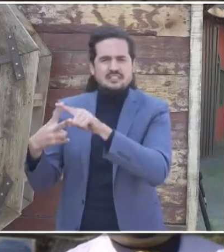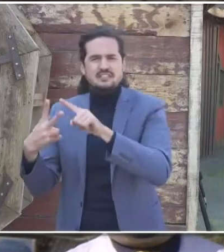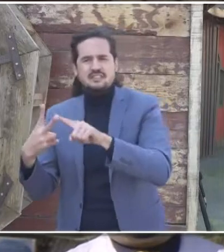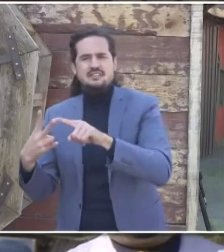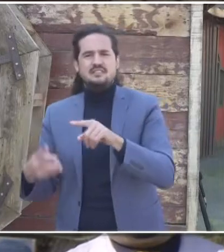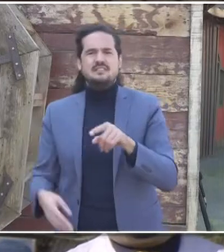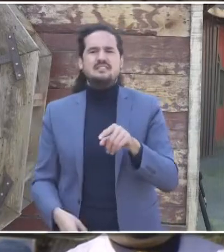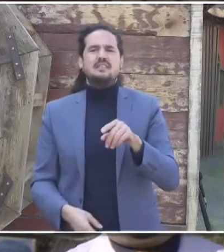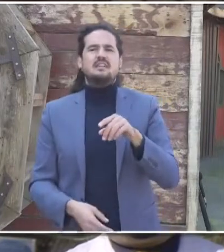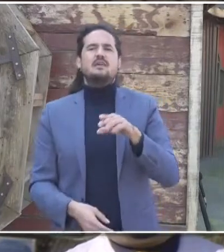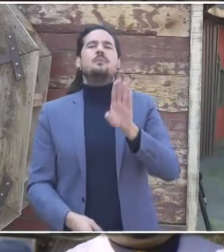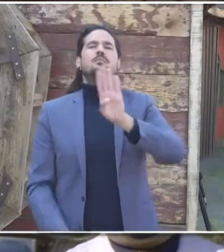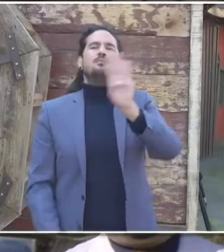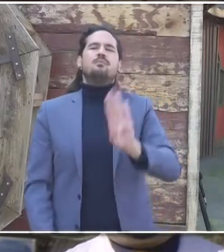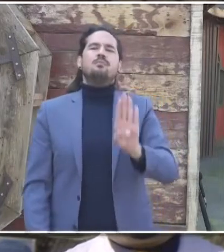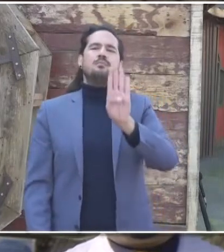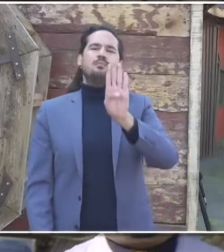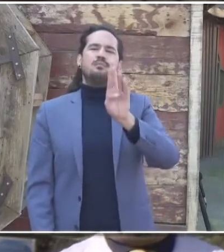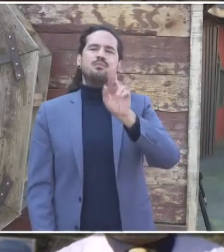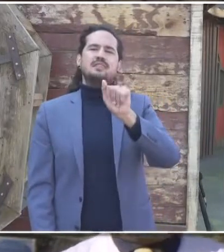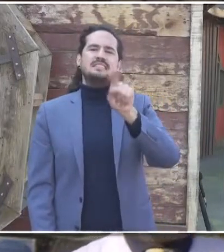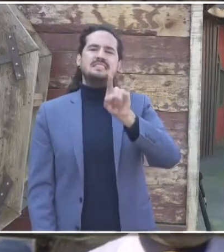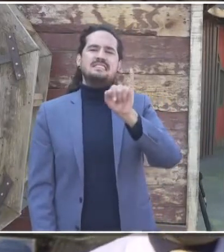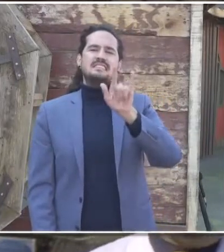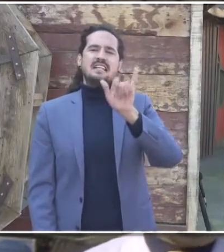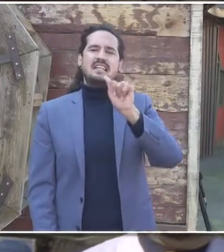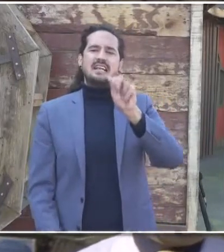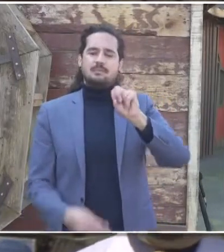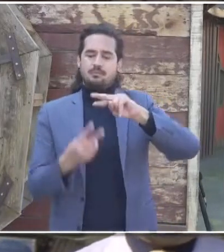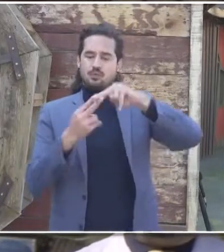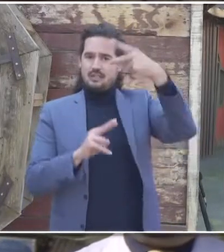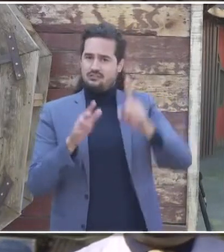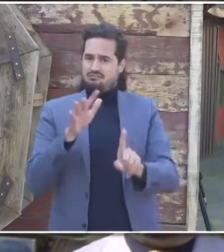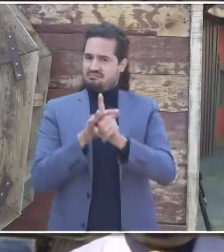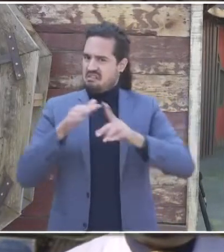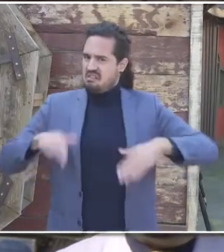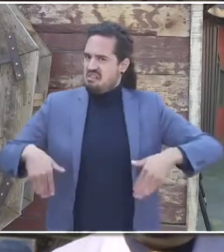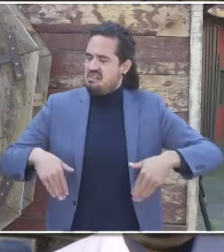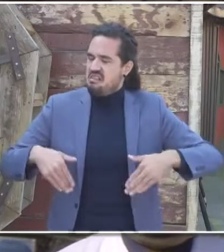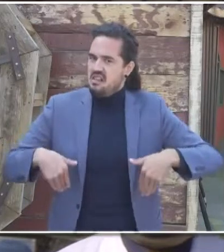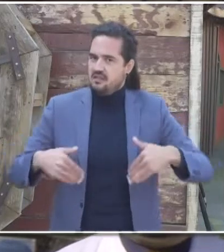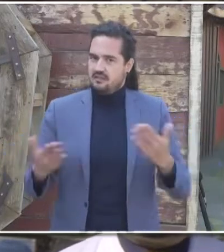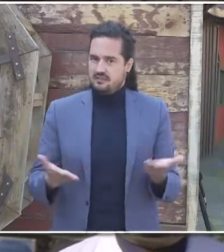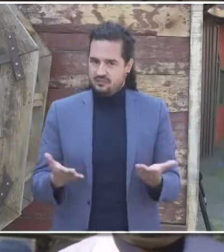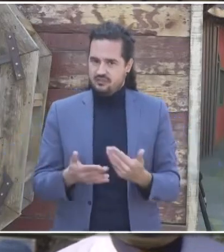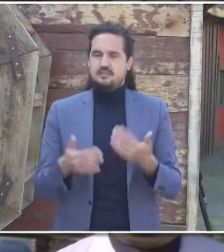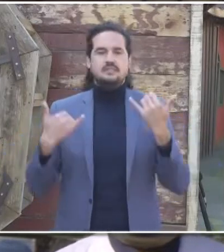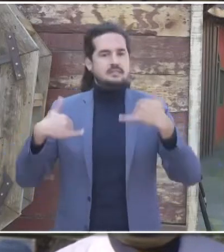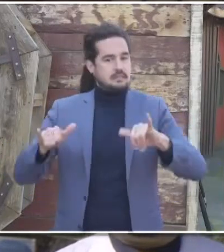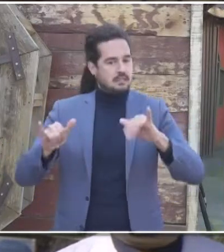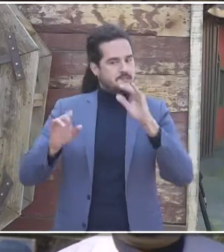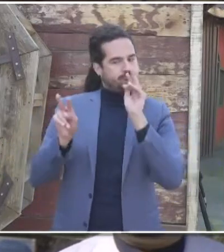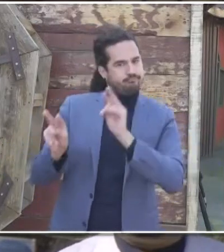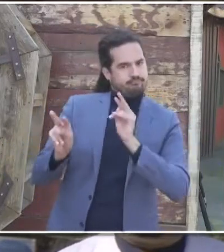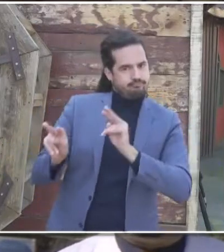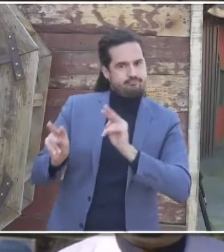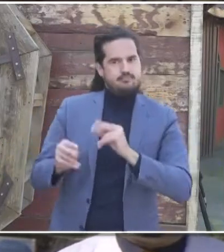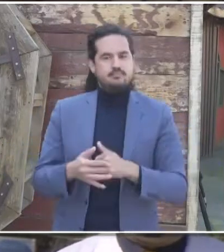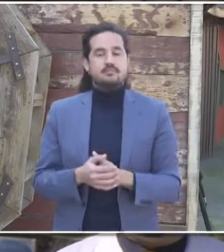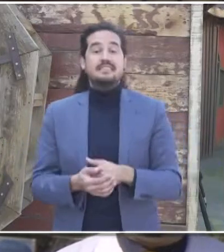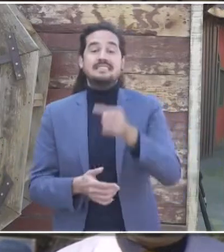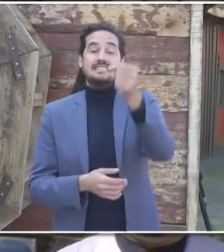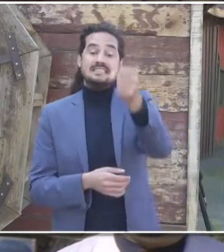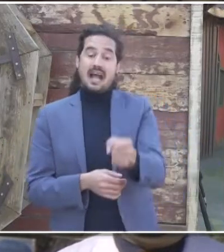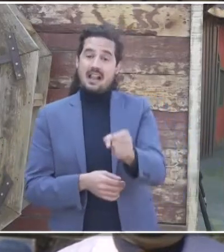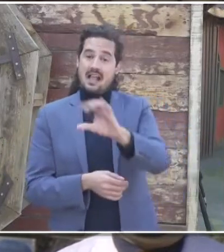we hadn't identified any South African variants. That's no longer true. As of a few hours ago,